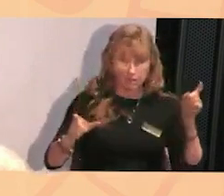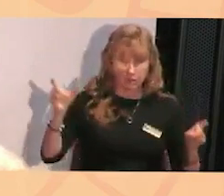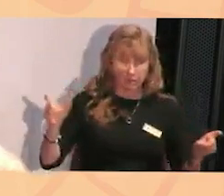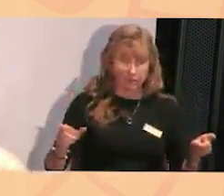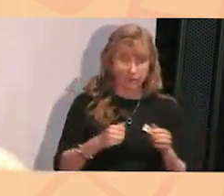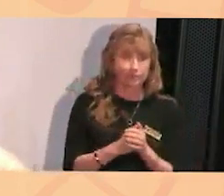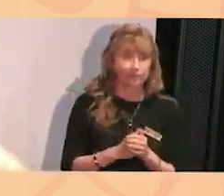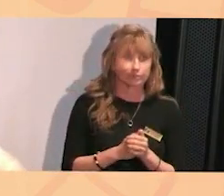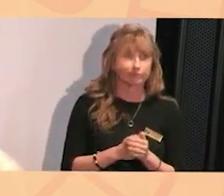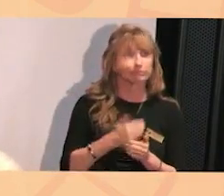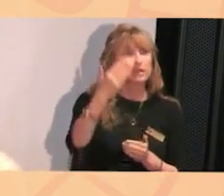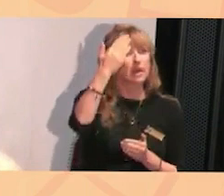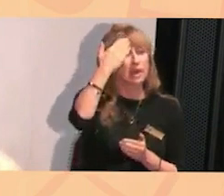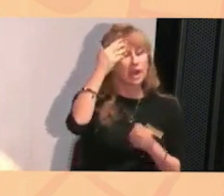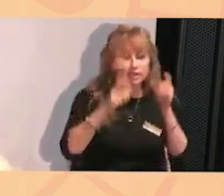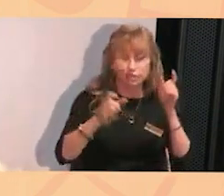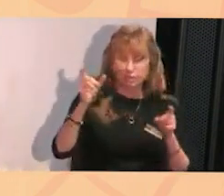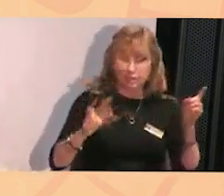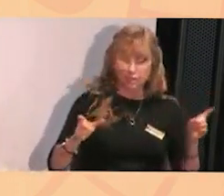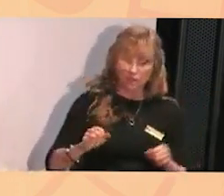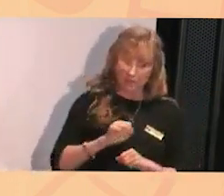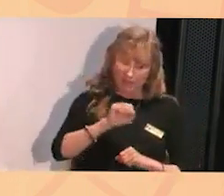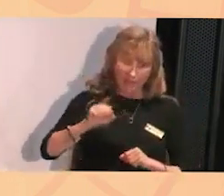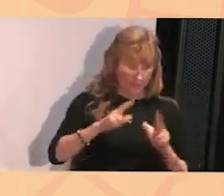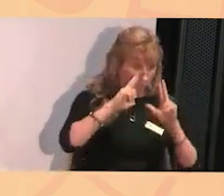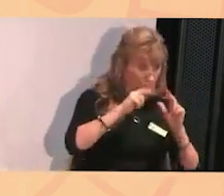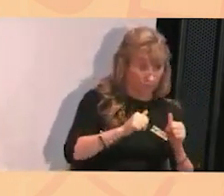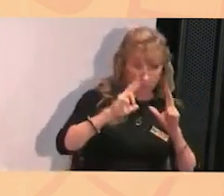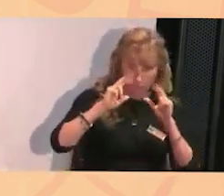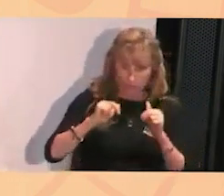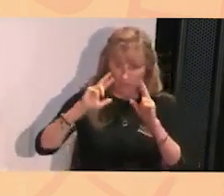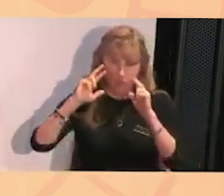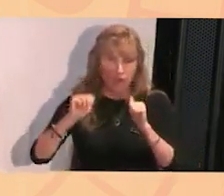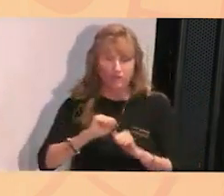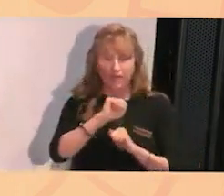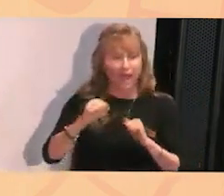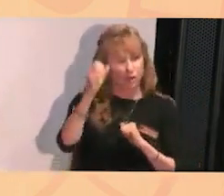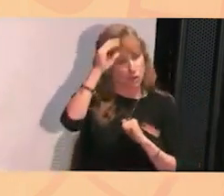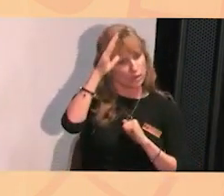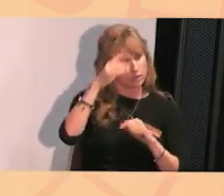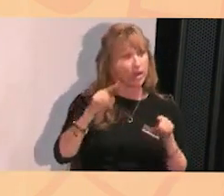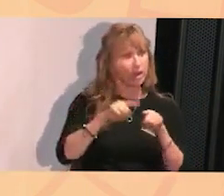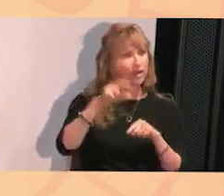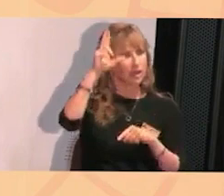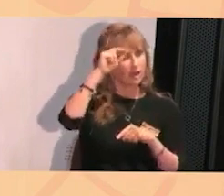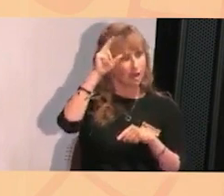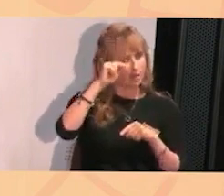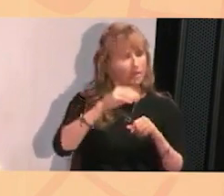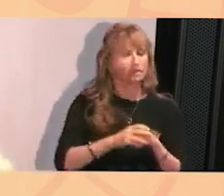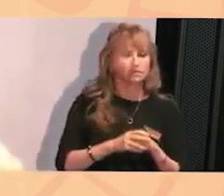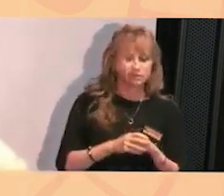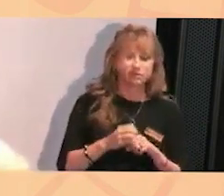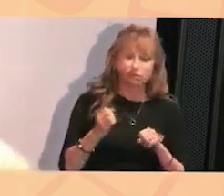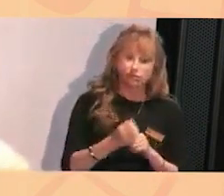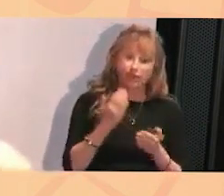Elders are our cultural custodians, living libraries who have the obligation to maintain connection to the national and global well-being of all species